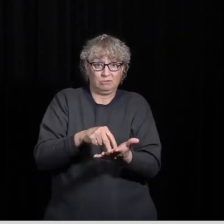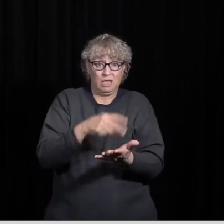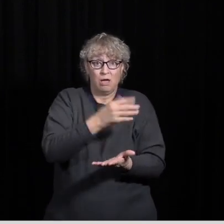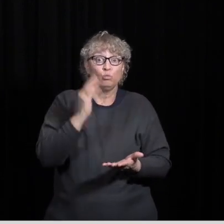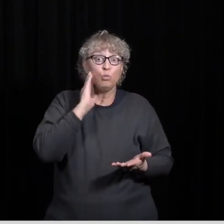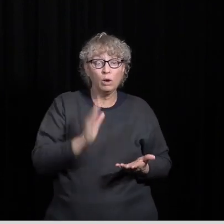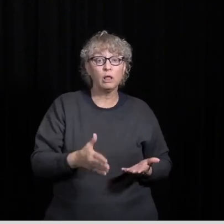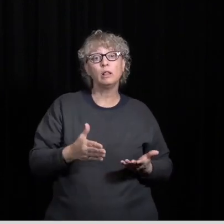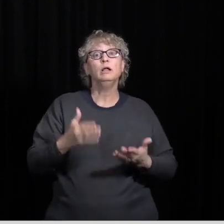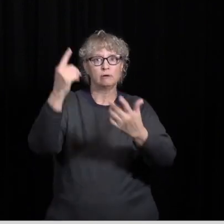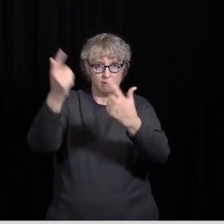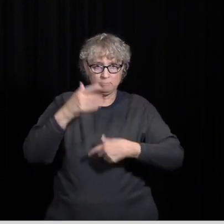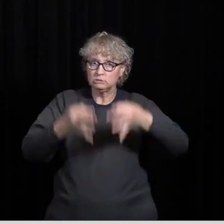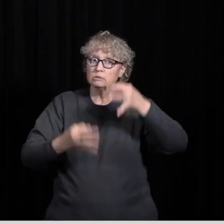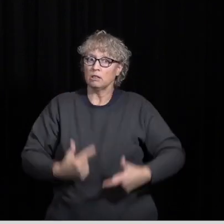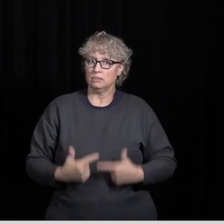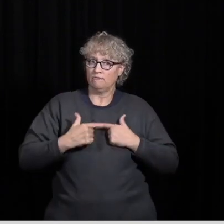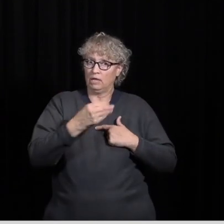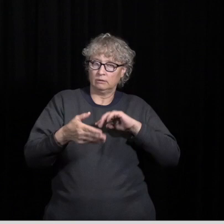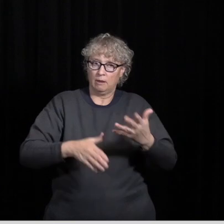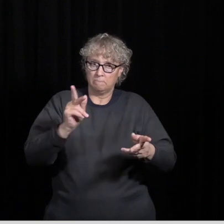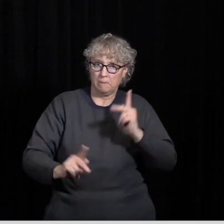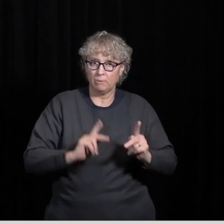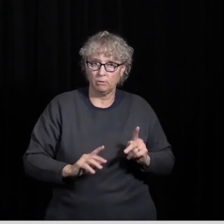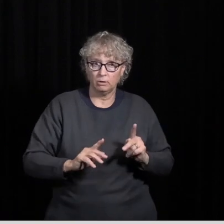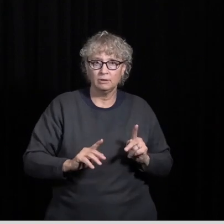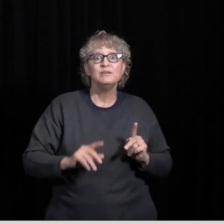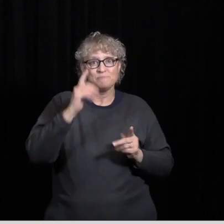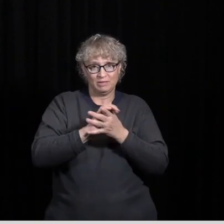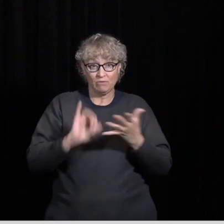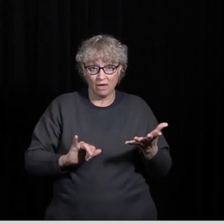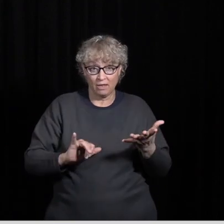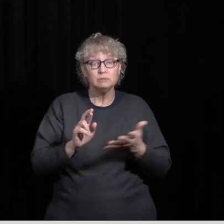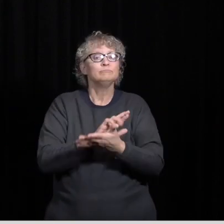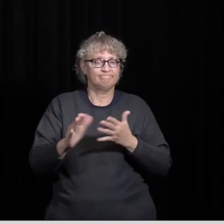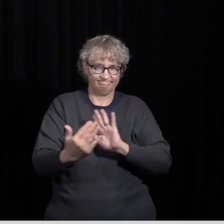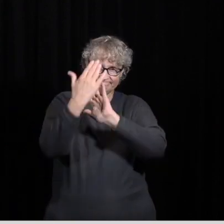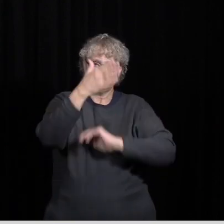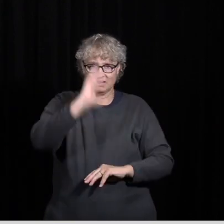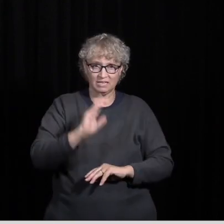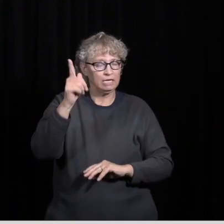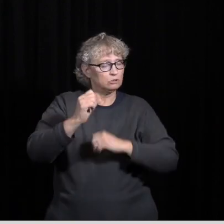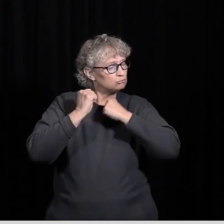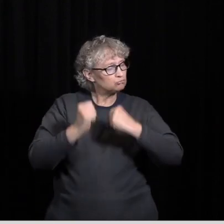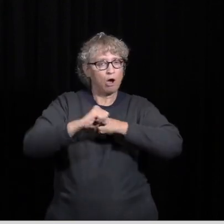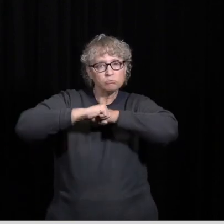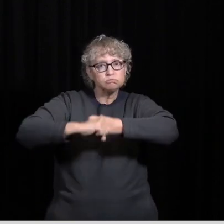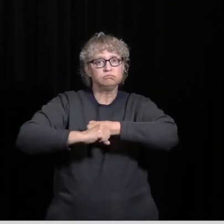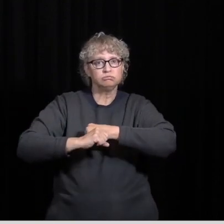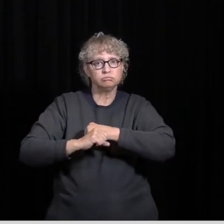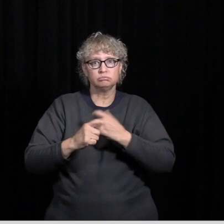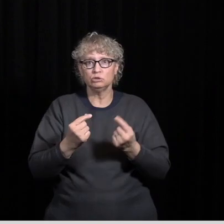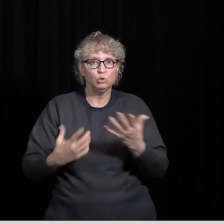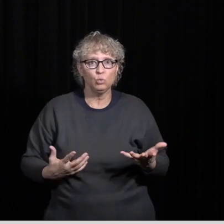living and dead. If you would believe that, you would be righteous before God, and then he'll be your stronghold. And if He's your stronghold, then what can you